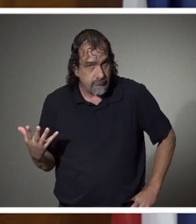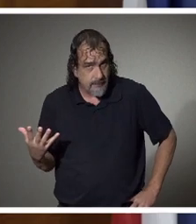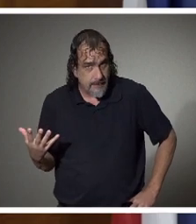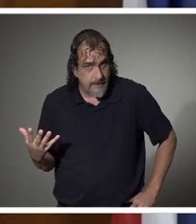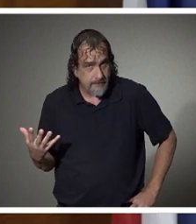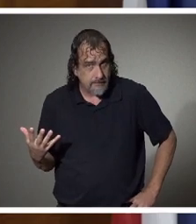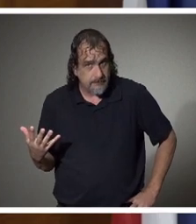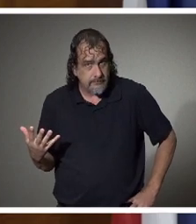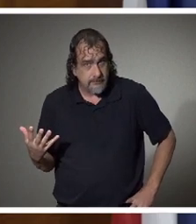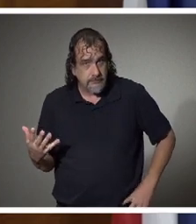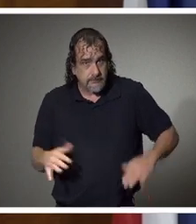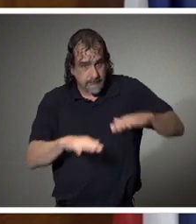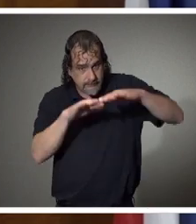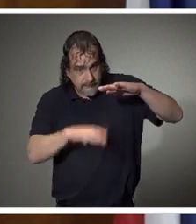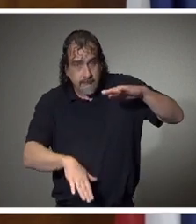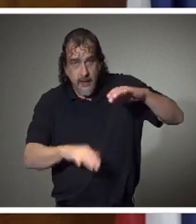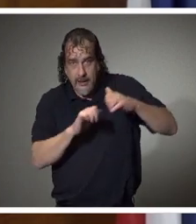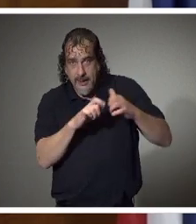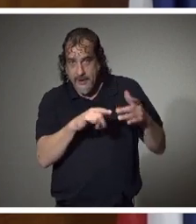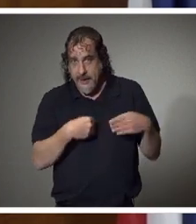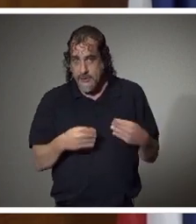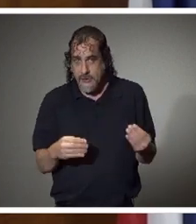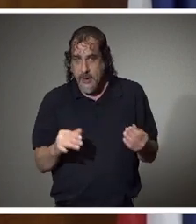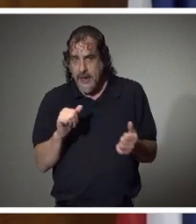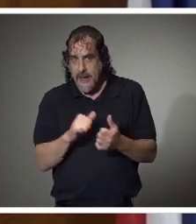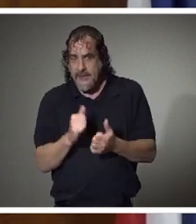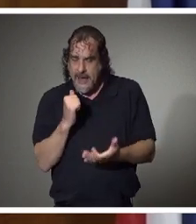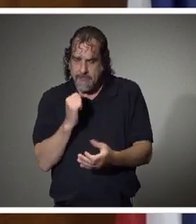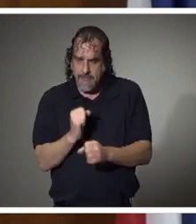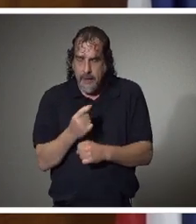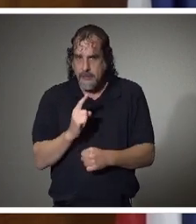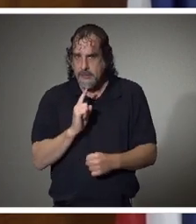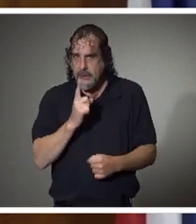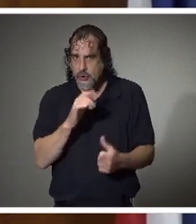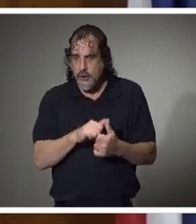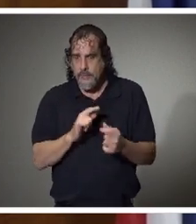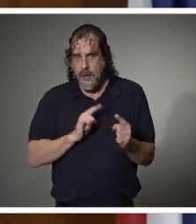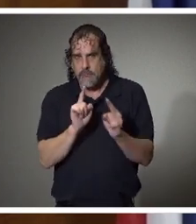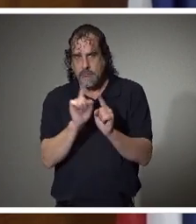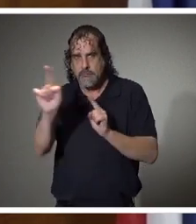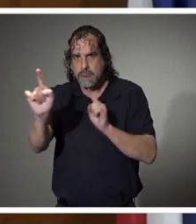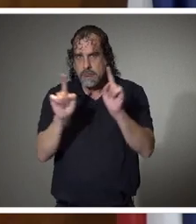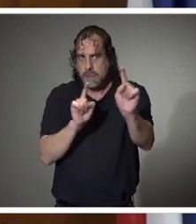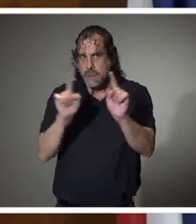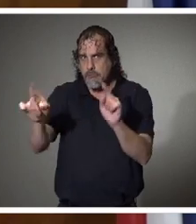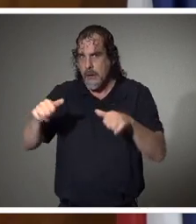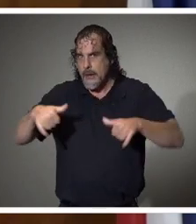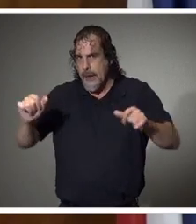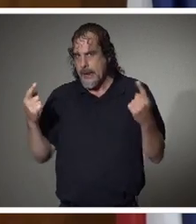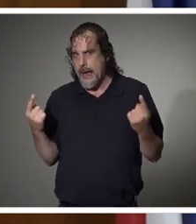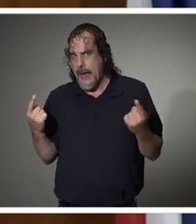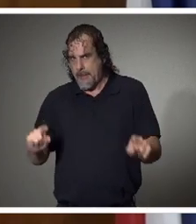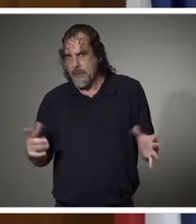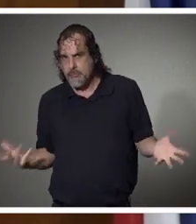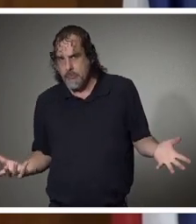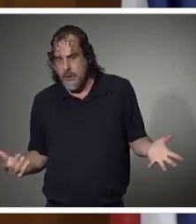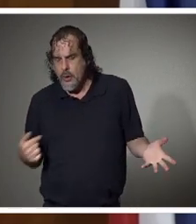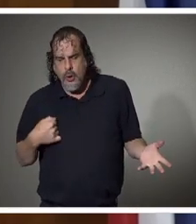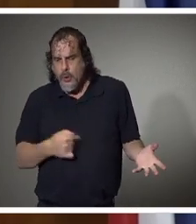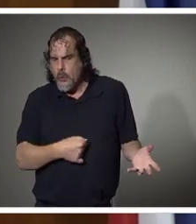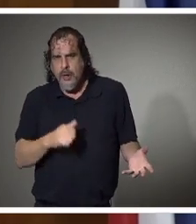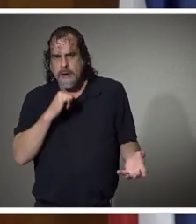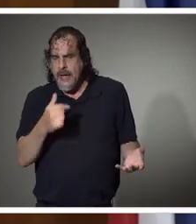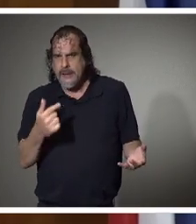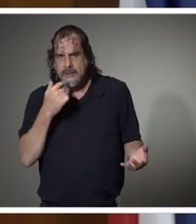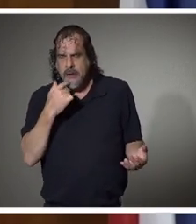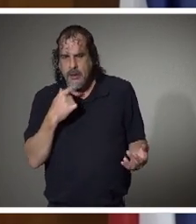store at any one time, which helps ensure that social distancing can take place. Again, we are not saying to